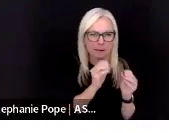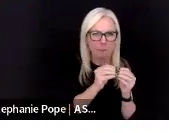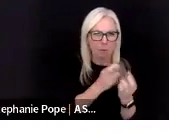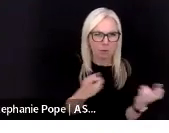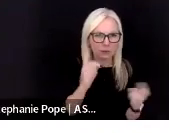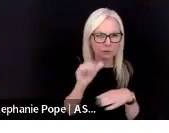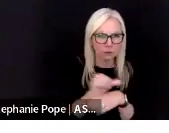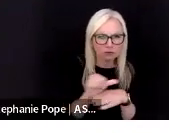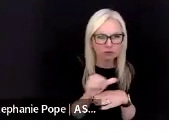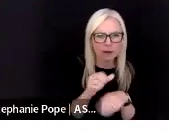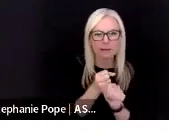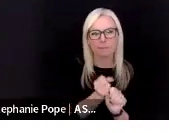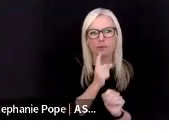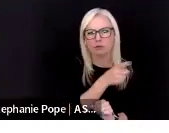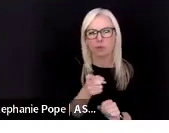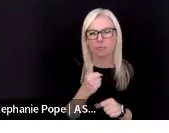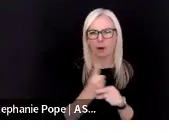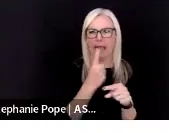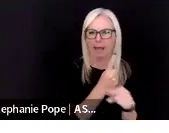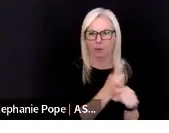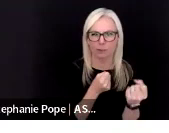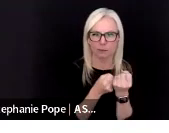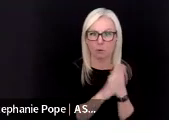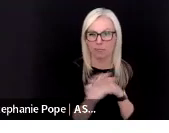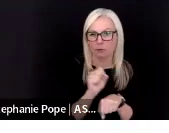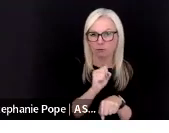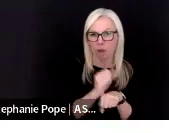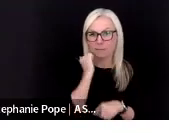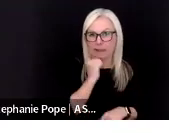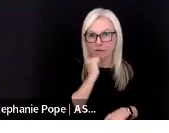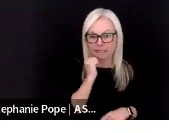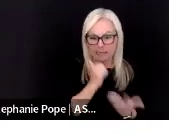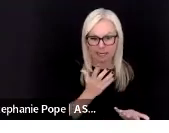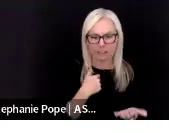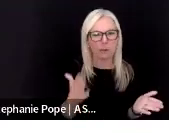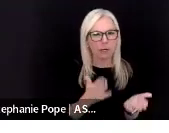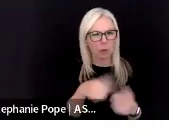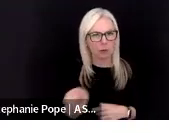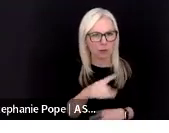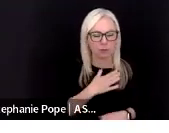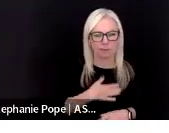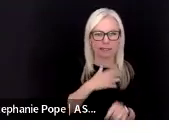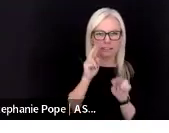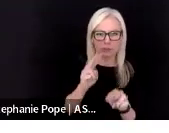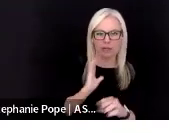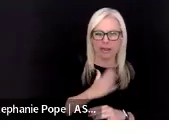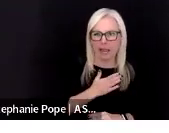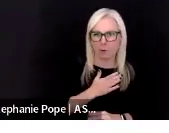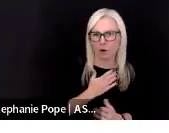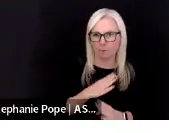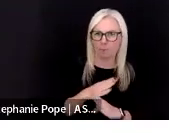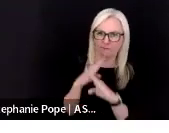training, and make sure that they're adequately supported in their jobs every single day. So I would encourage you to please look at our prevention materials.